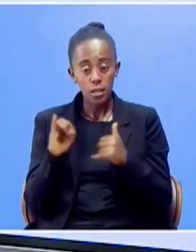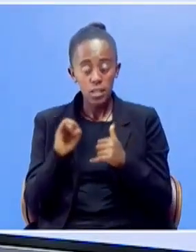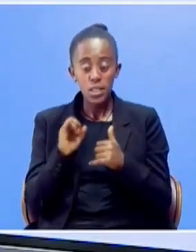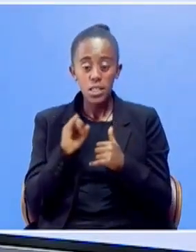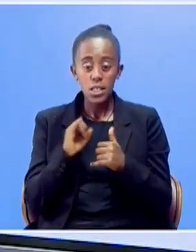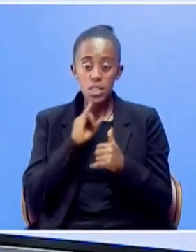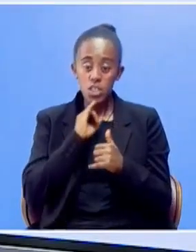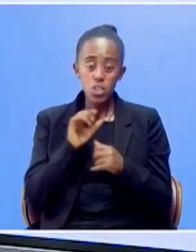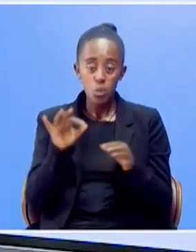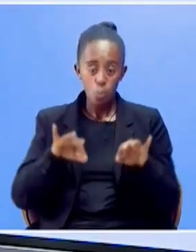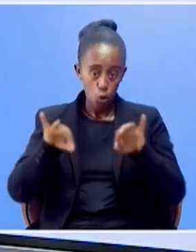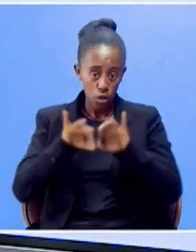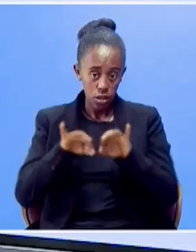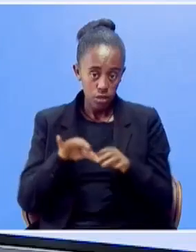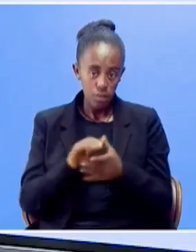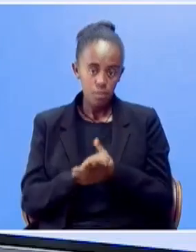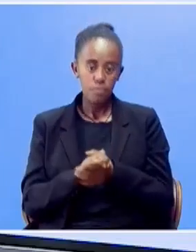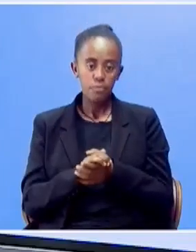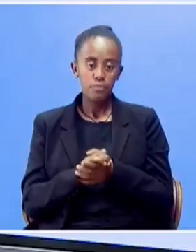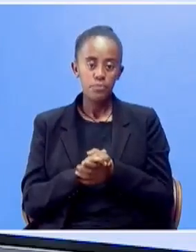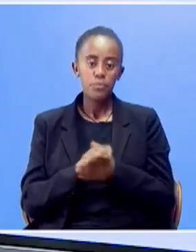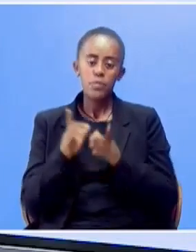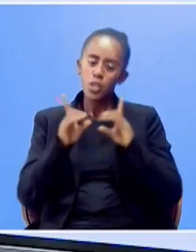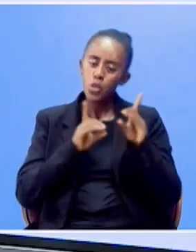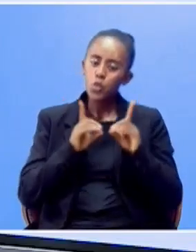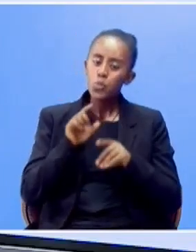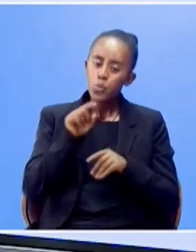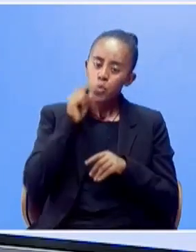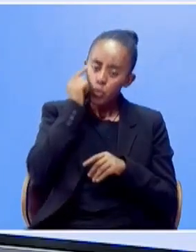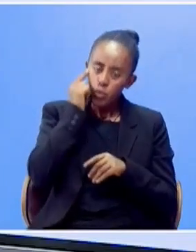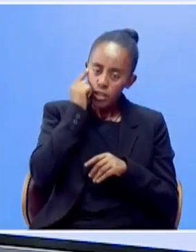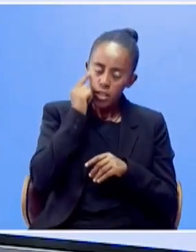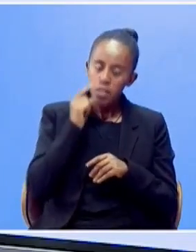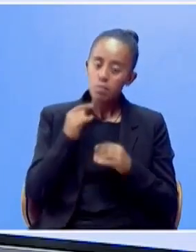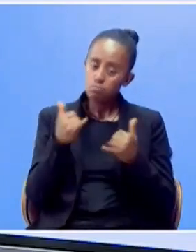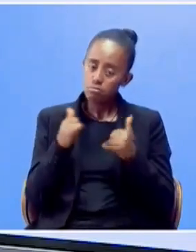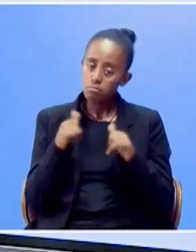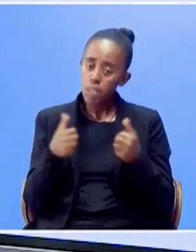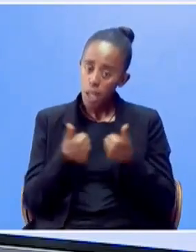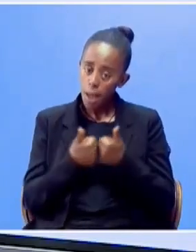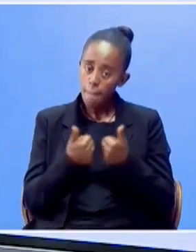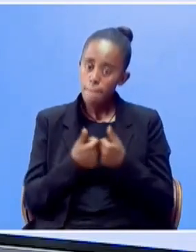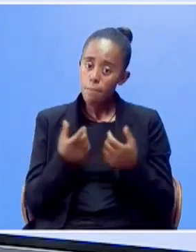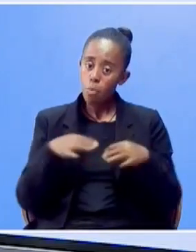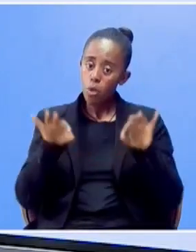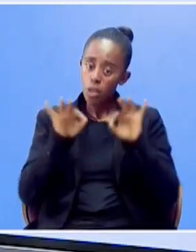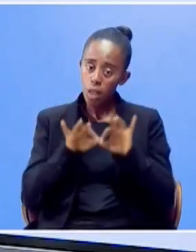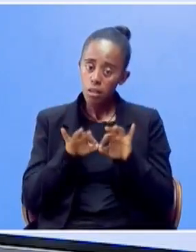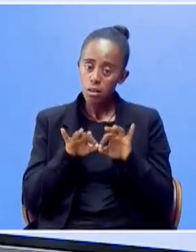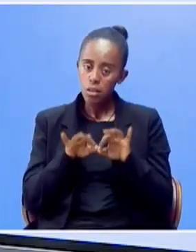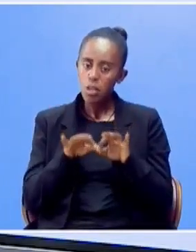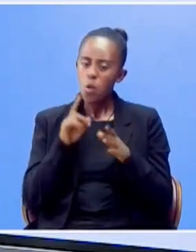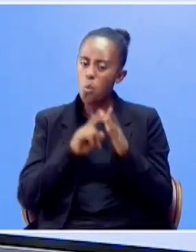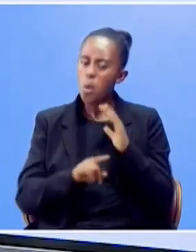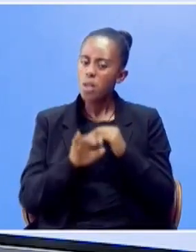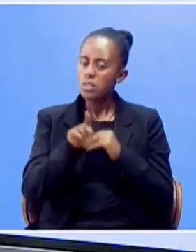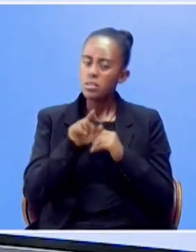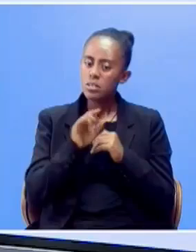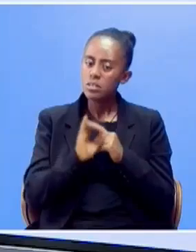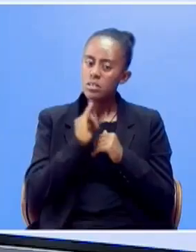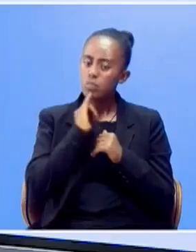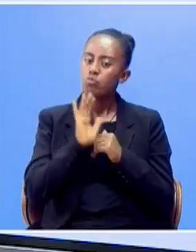important? Do you think playing video games is important? What is your